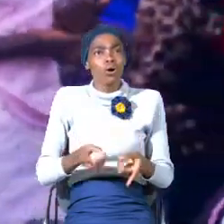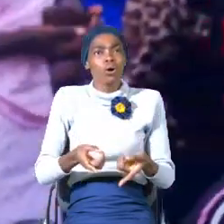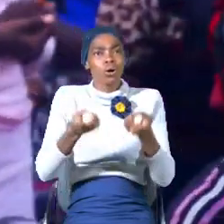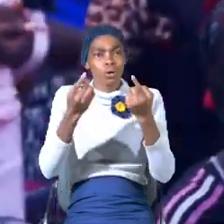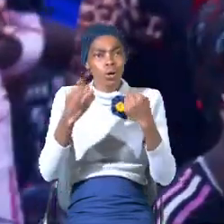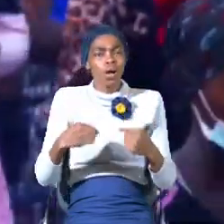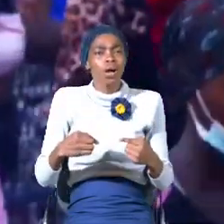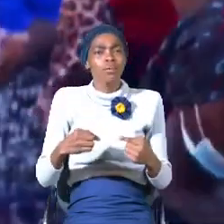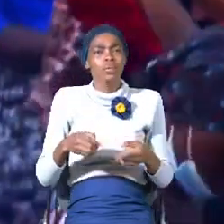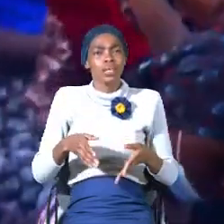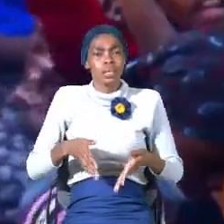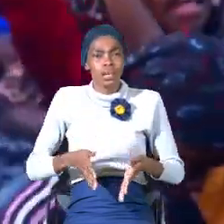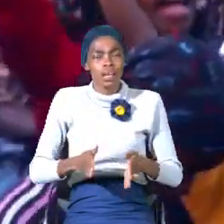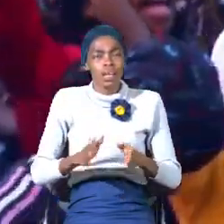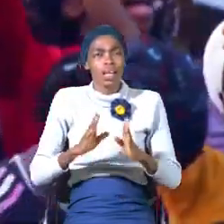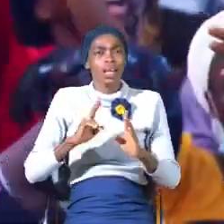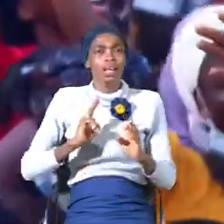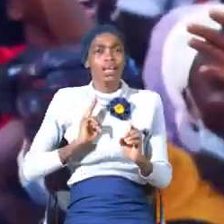Oh, come.